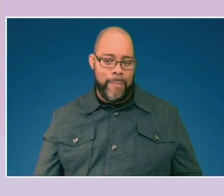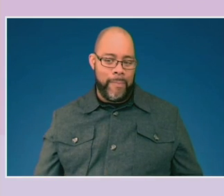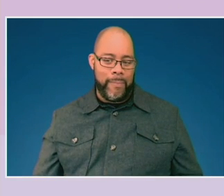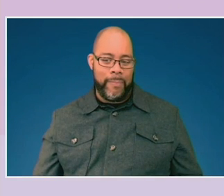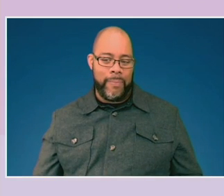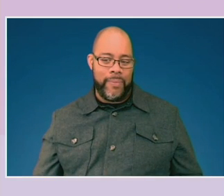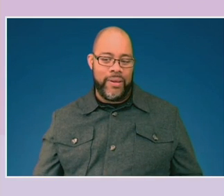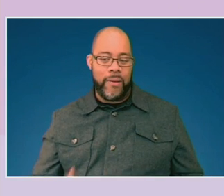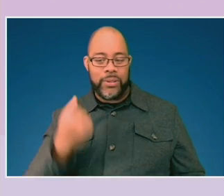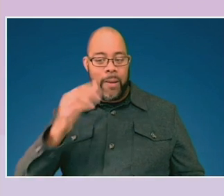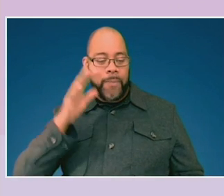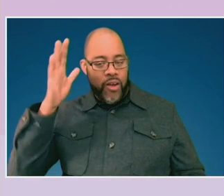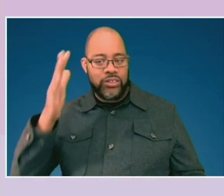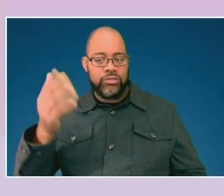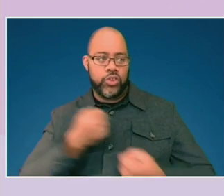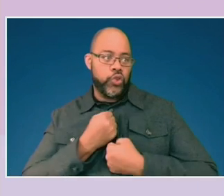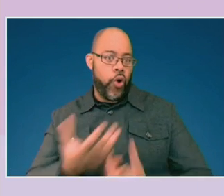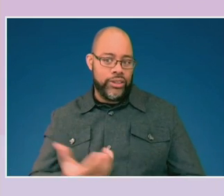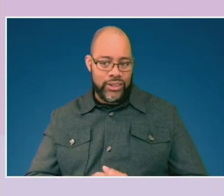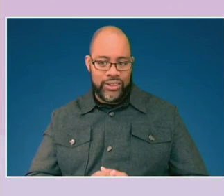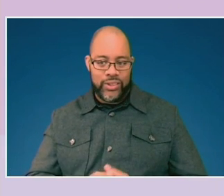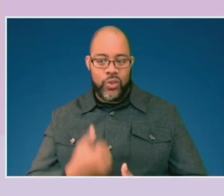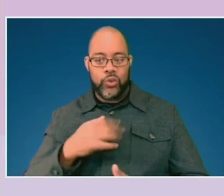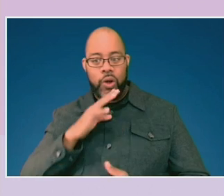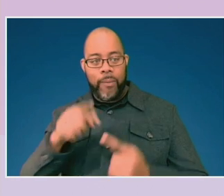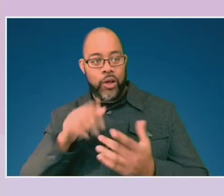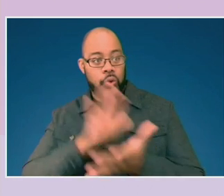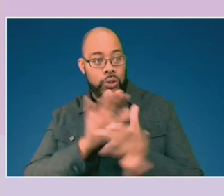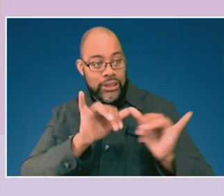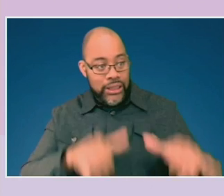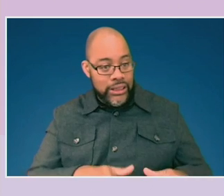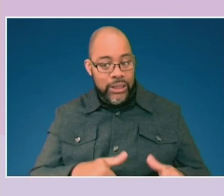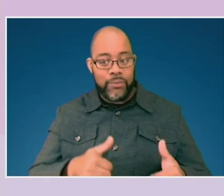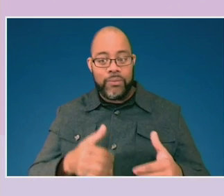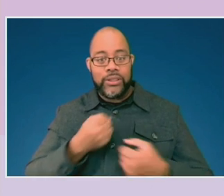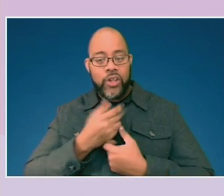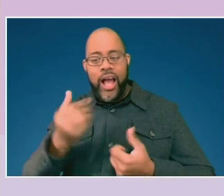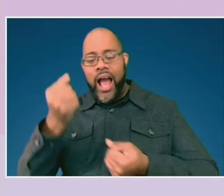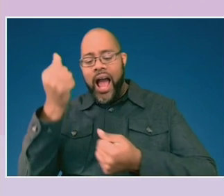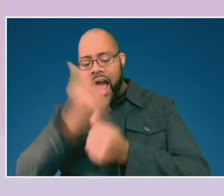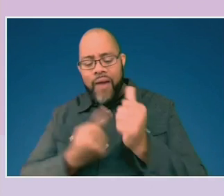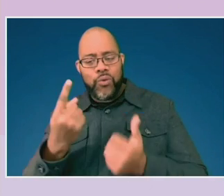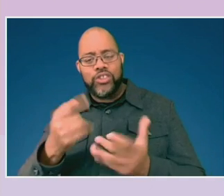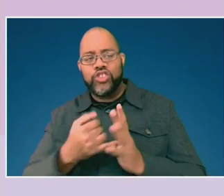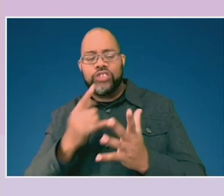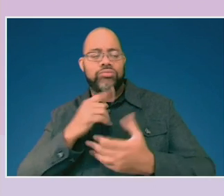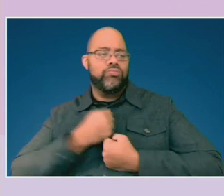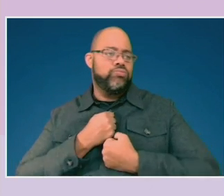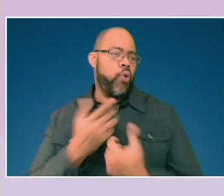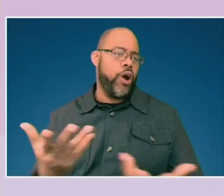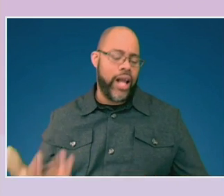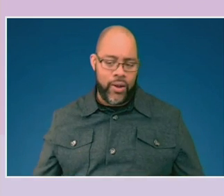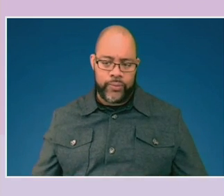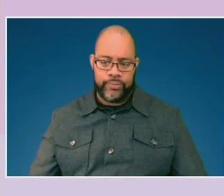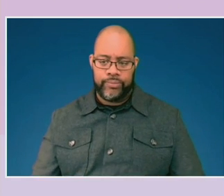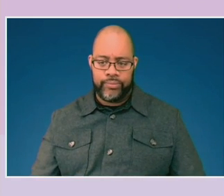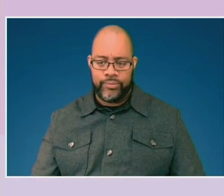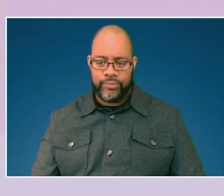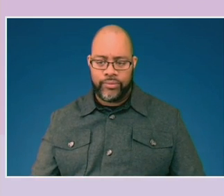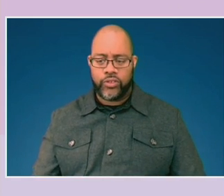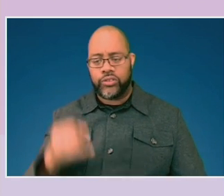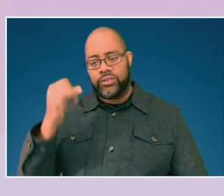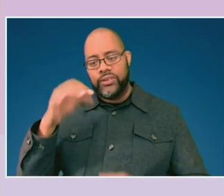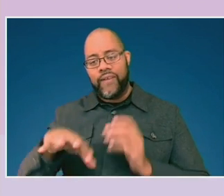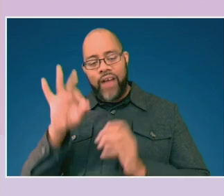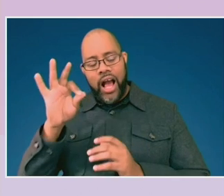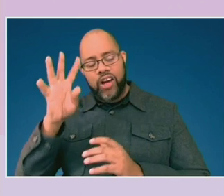because parents are exhausted. Right. We're talking about school systems that are exhausted, like everyone's just exhausted. And so finding